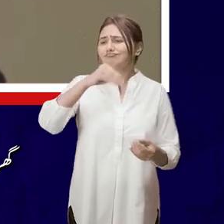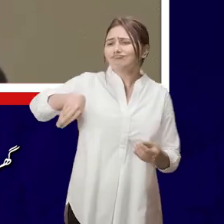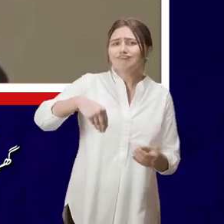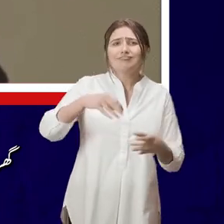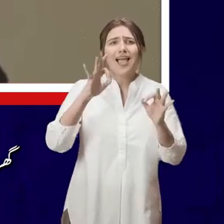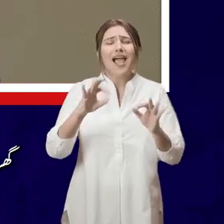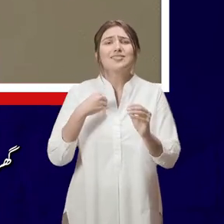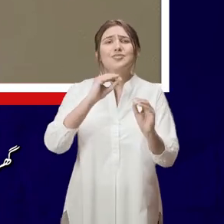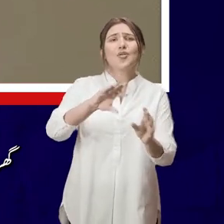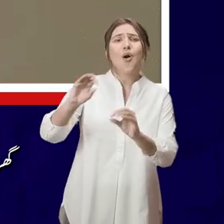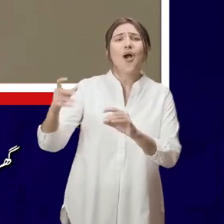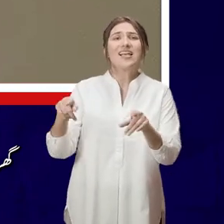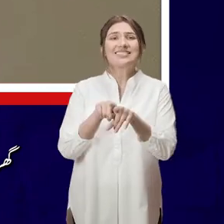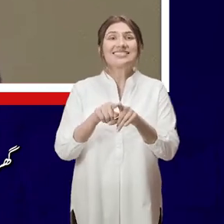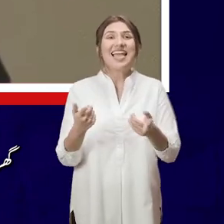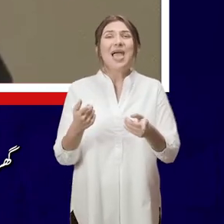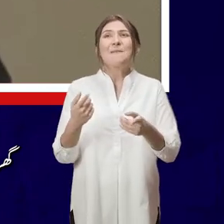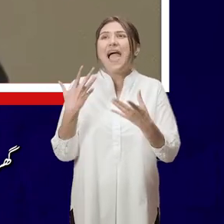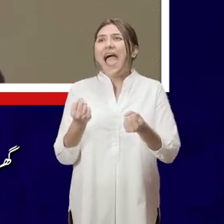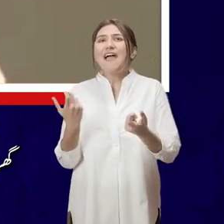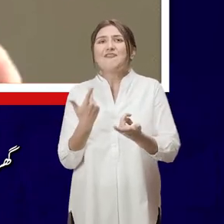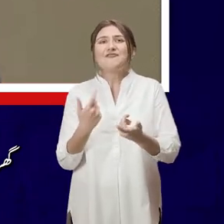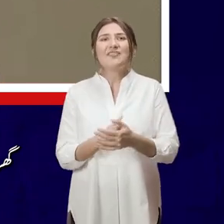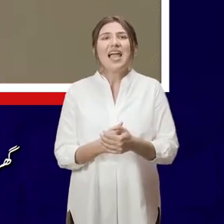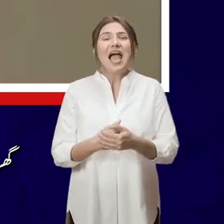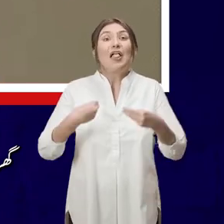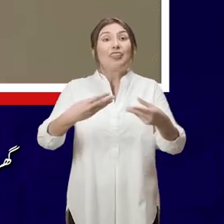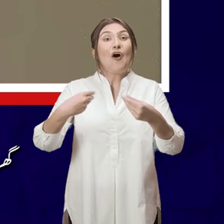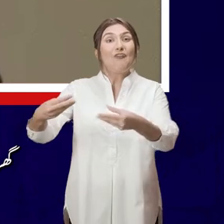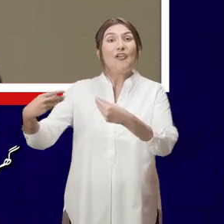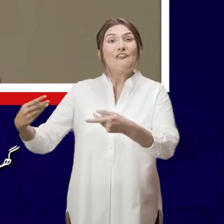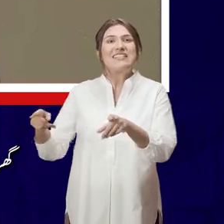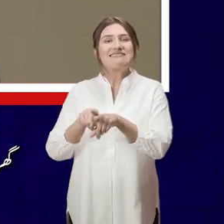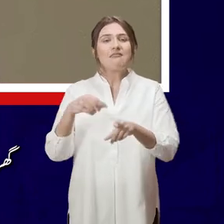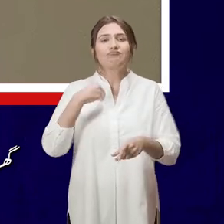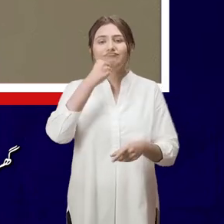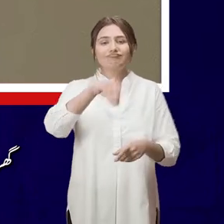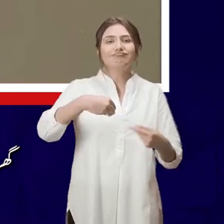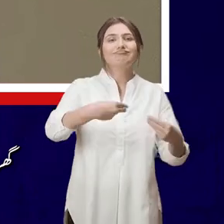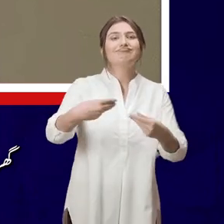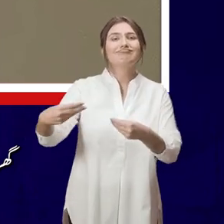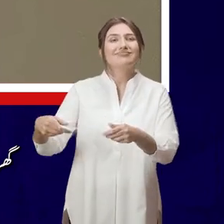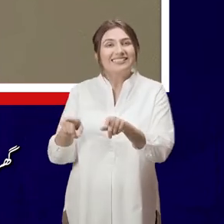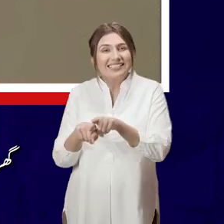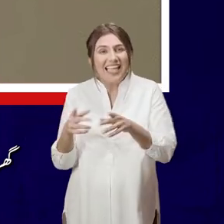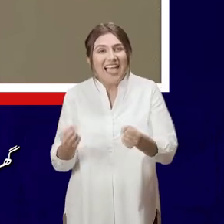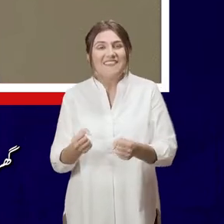out like a, you know, like somebody is giving out sort of goodies and largesse to the children and everybody else.